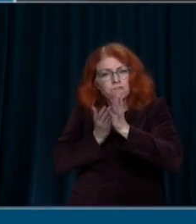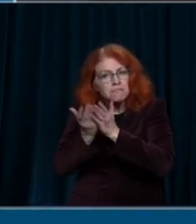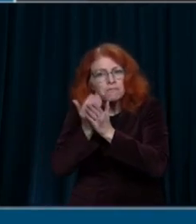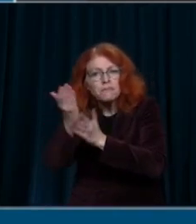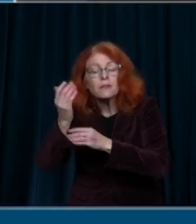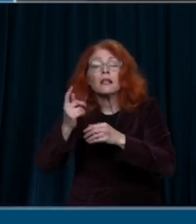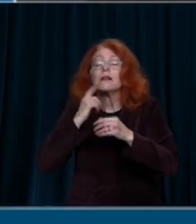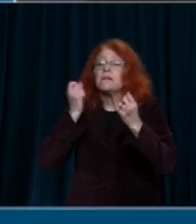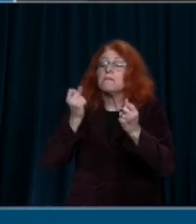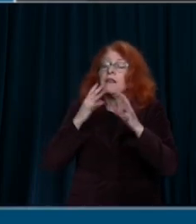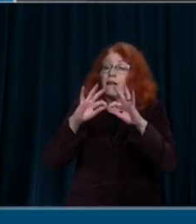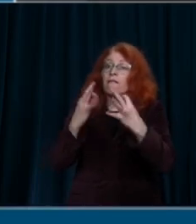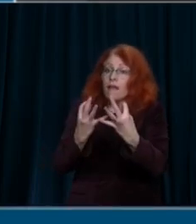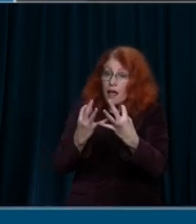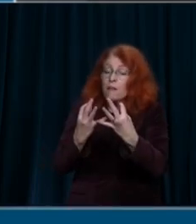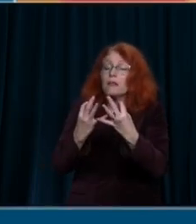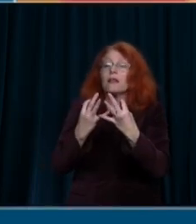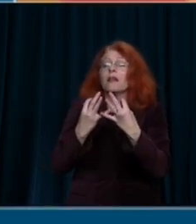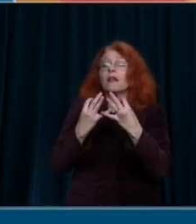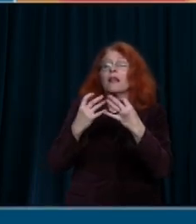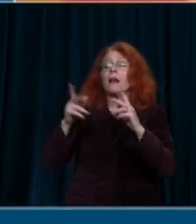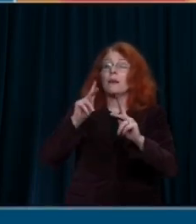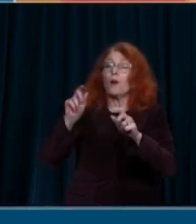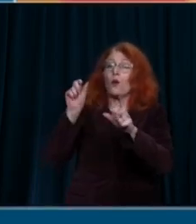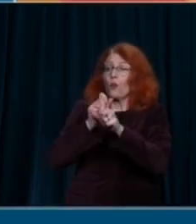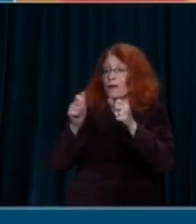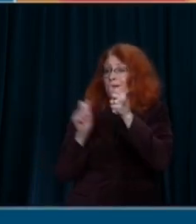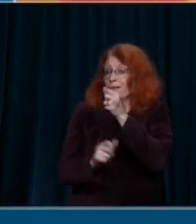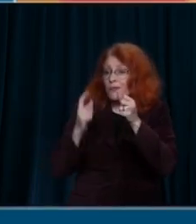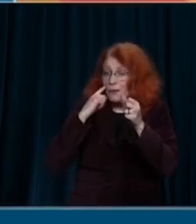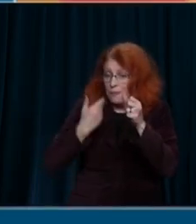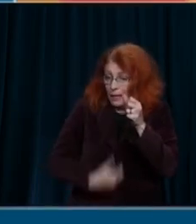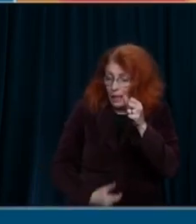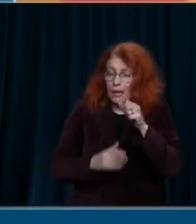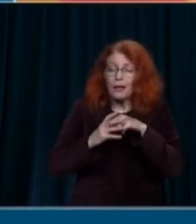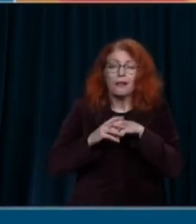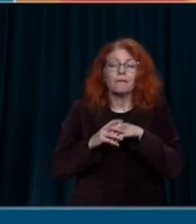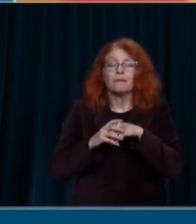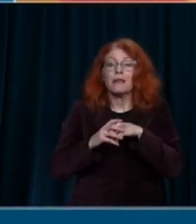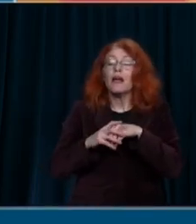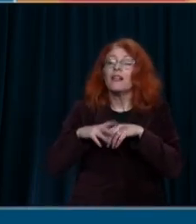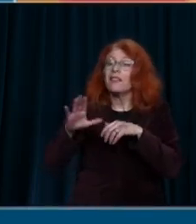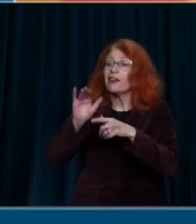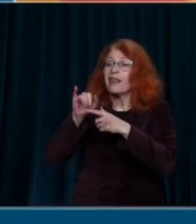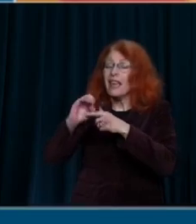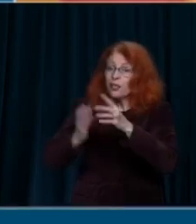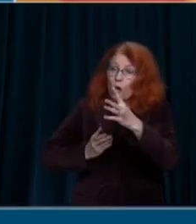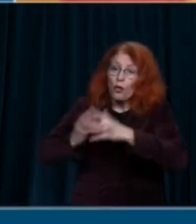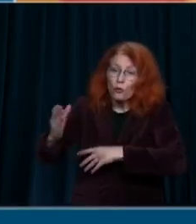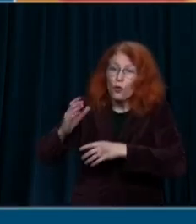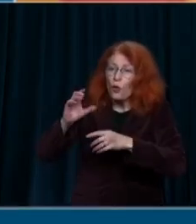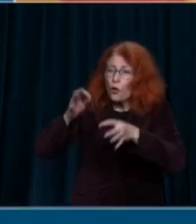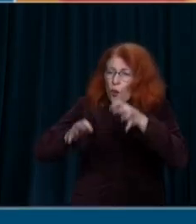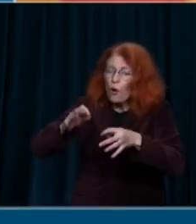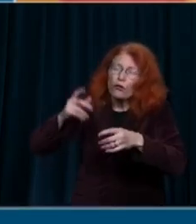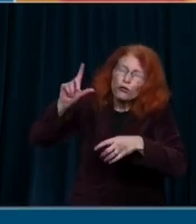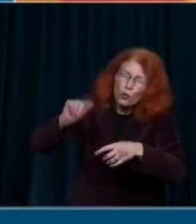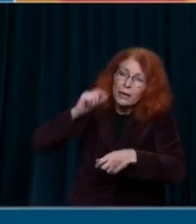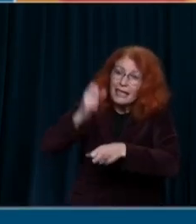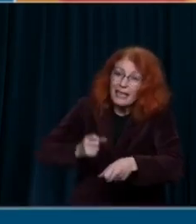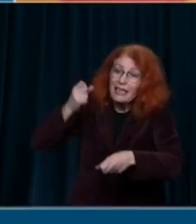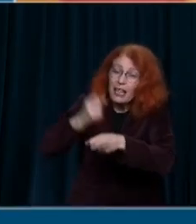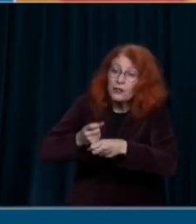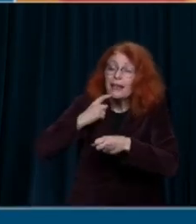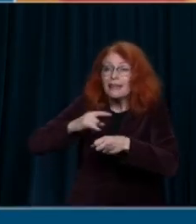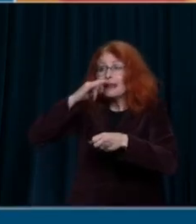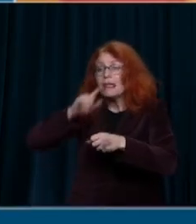I've had many family members and also people that worked for me that have had their cases go through court for 20 years as their kids